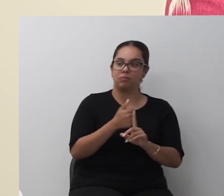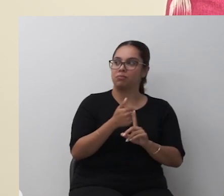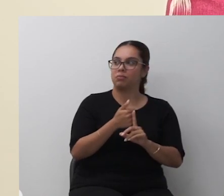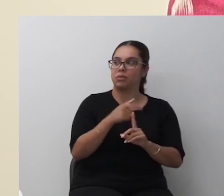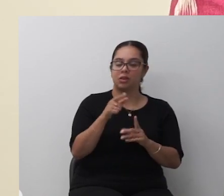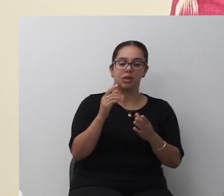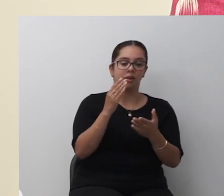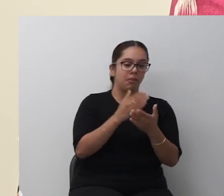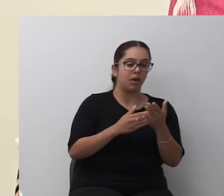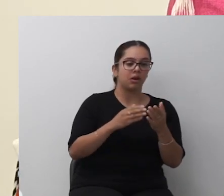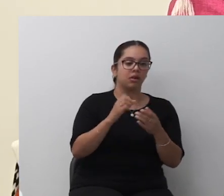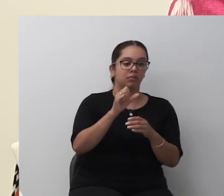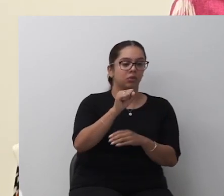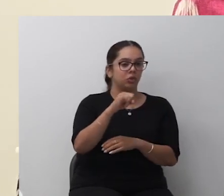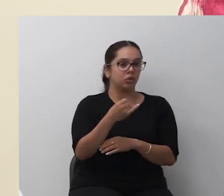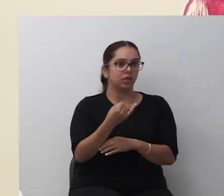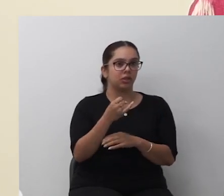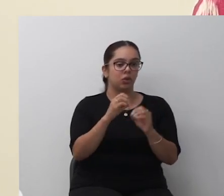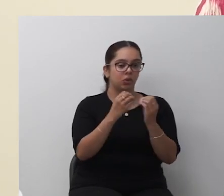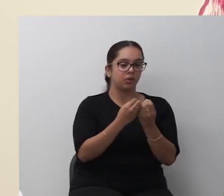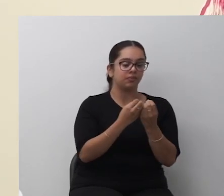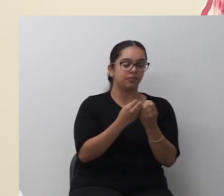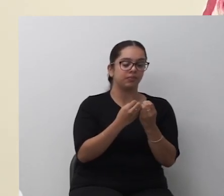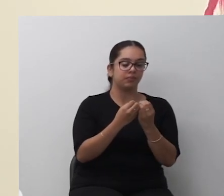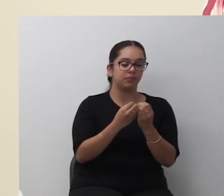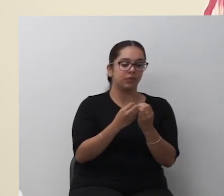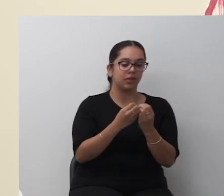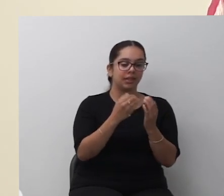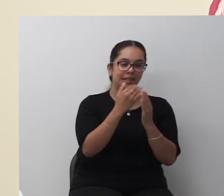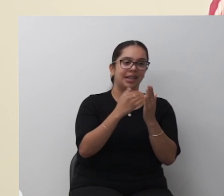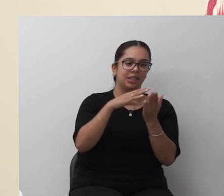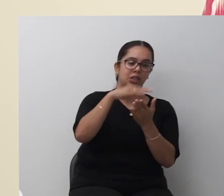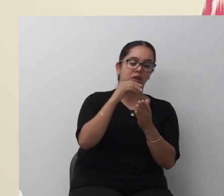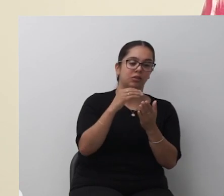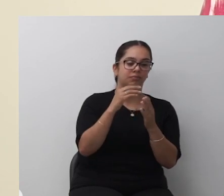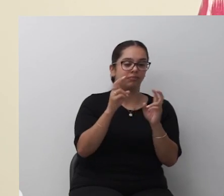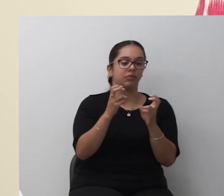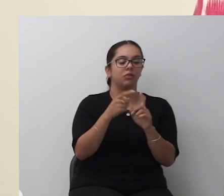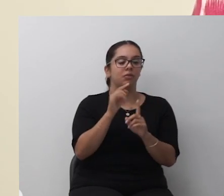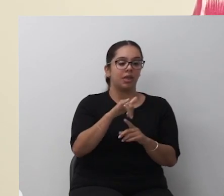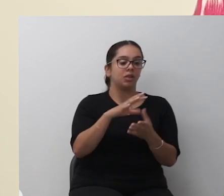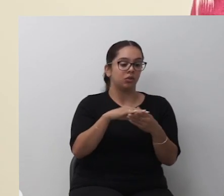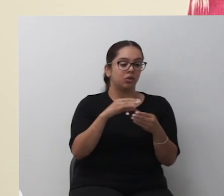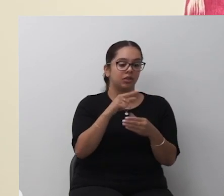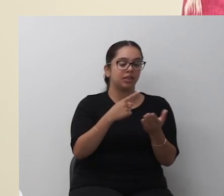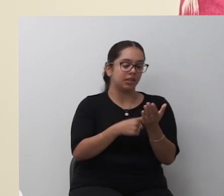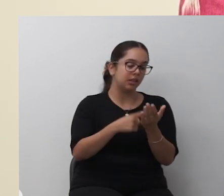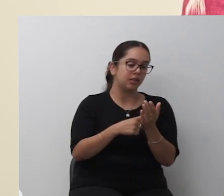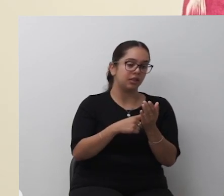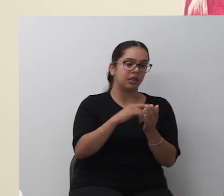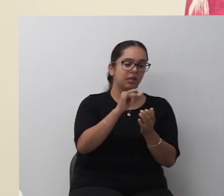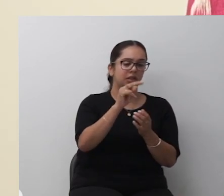part of a social justice organization. Part of what is a lesson learned from that story is she talks about how